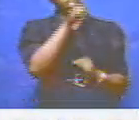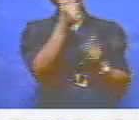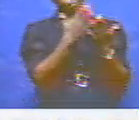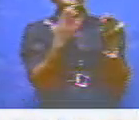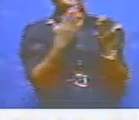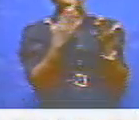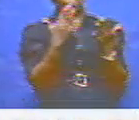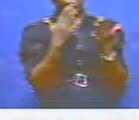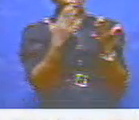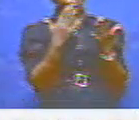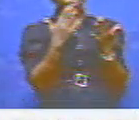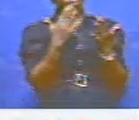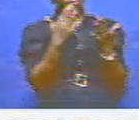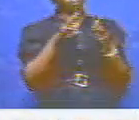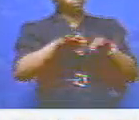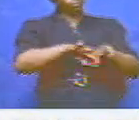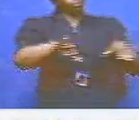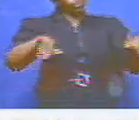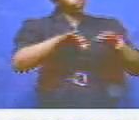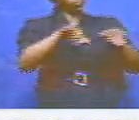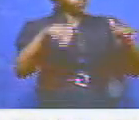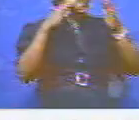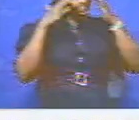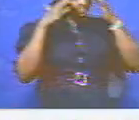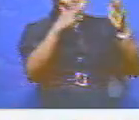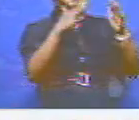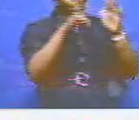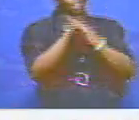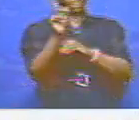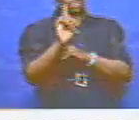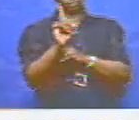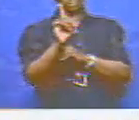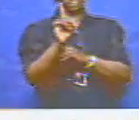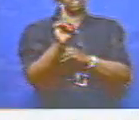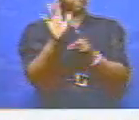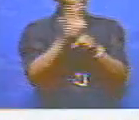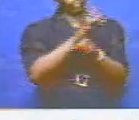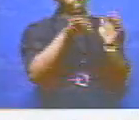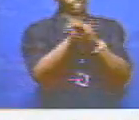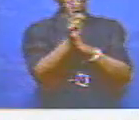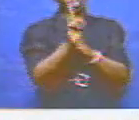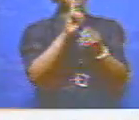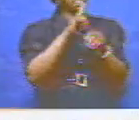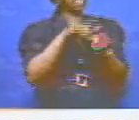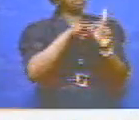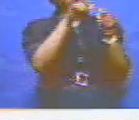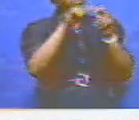Swimming, it's concentrated in Nairobi, whereby you can, when it comes to swimming